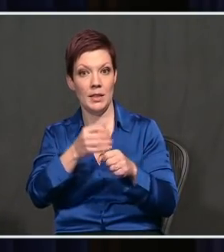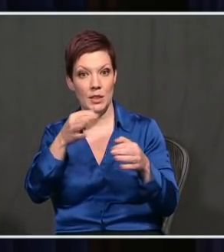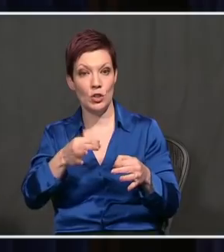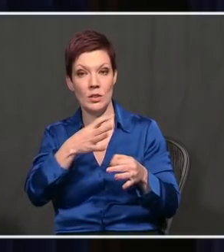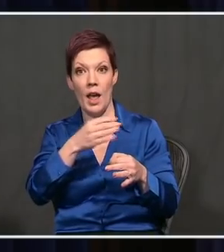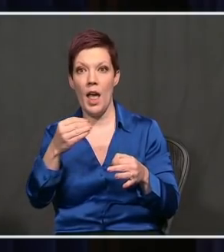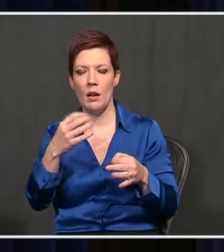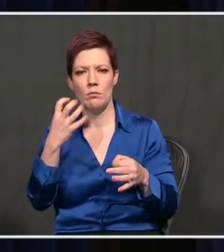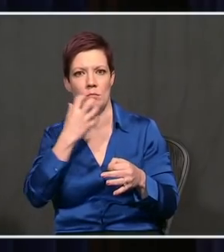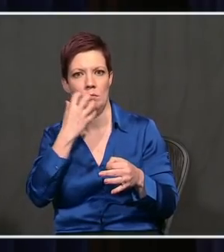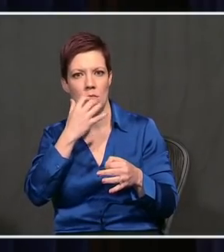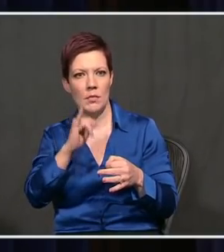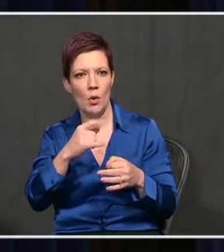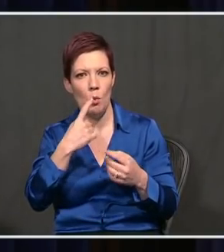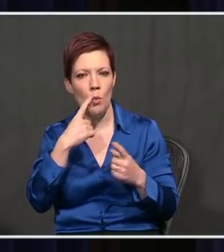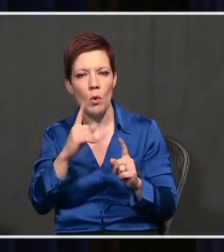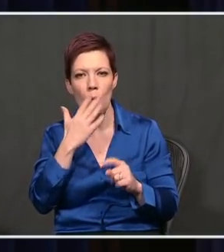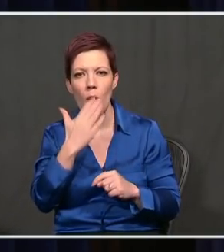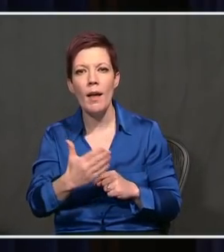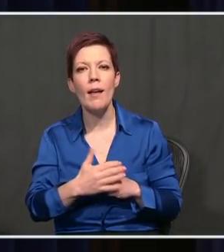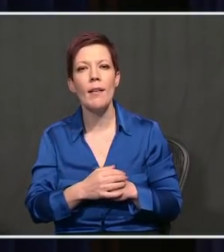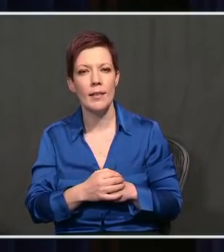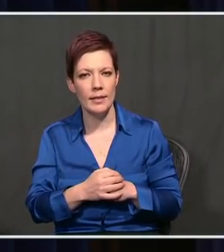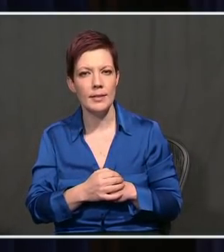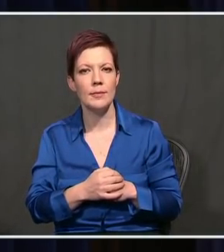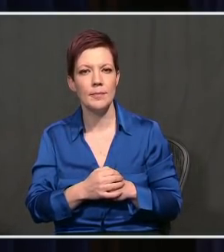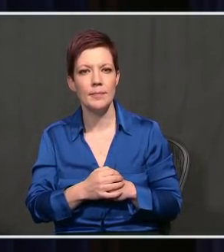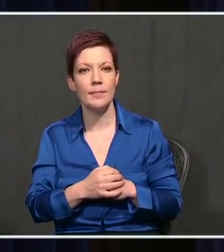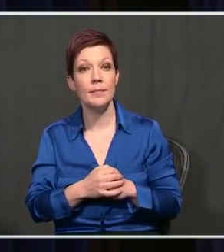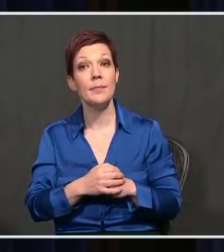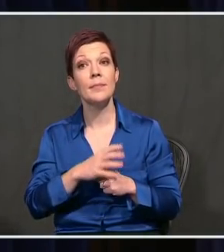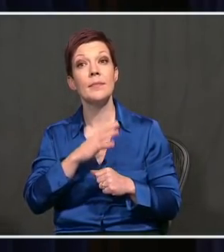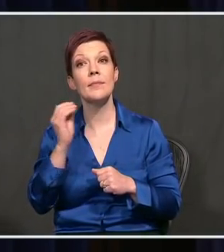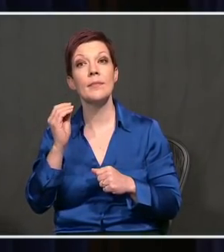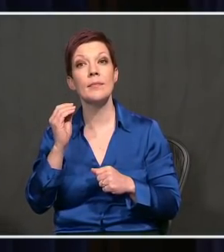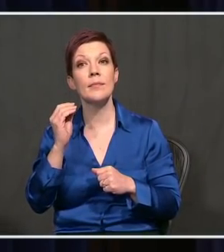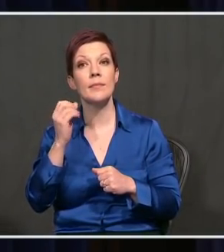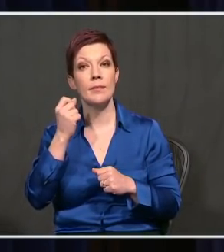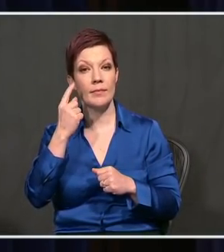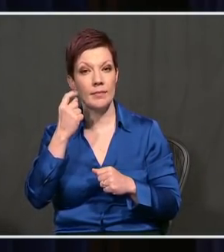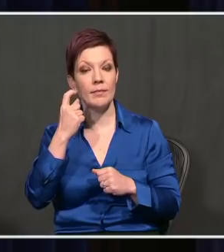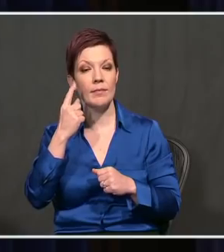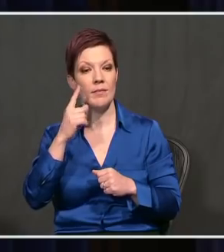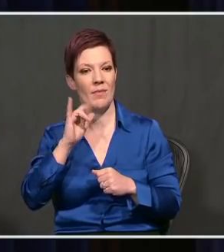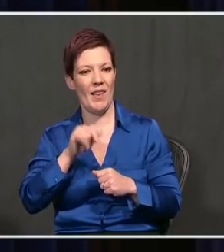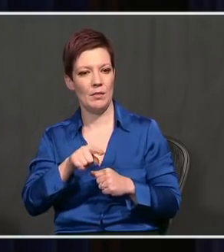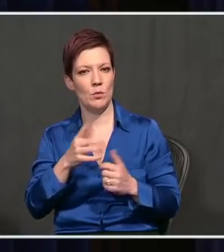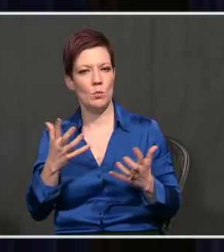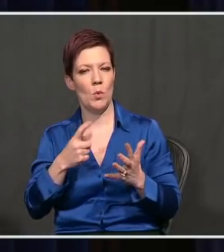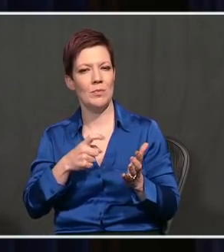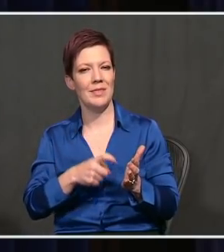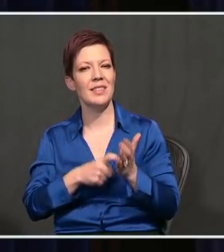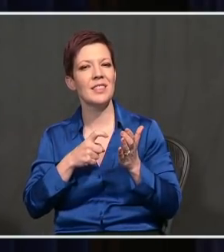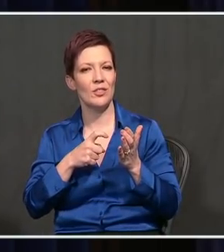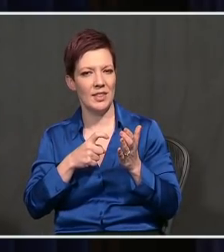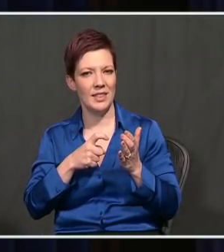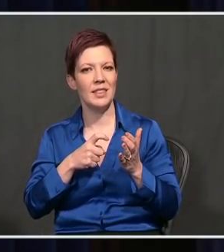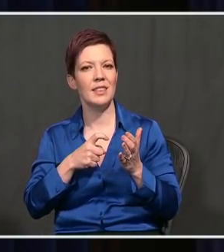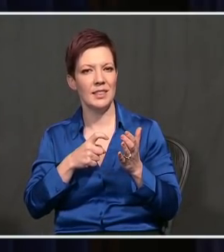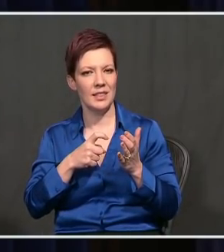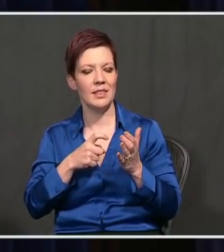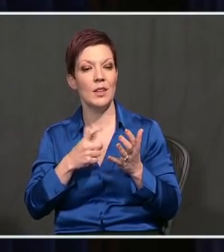worked remarkably well. Yet, that was, I think, the necessary context in